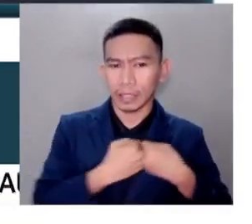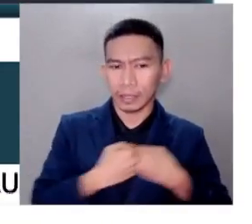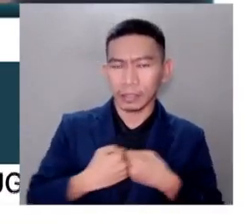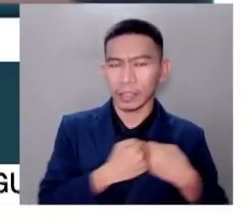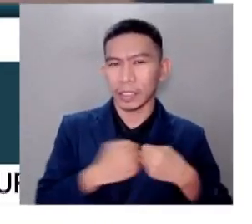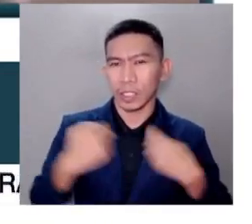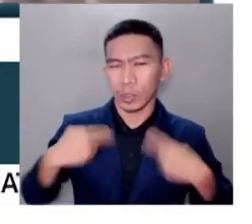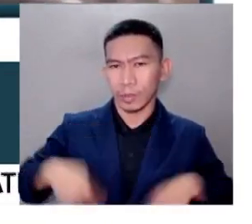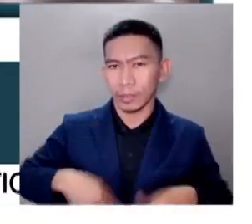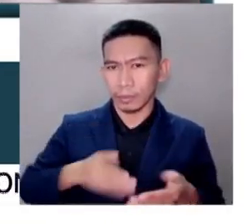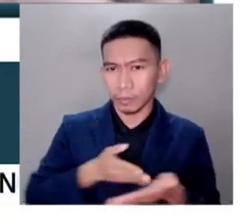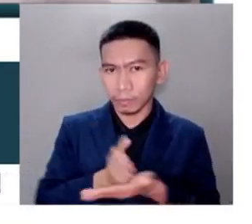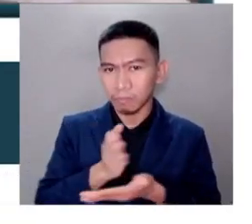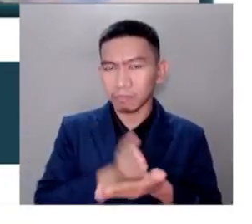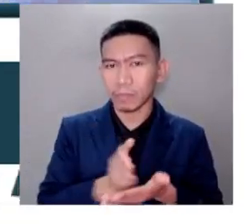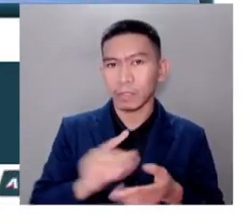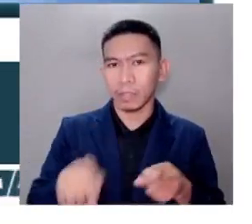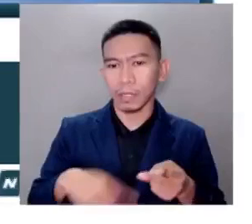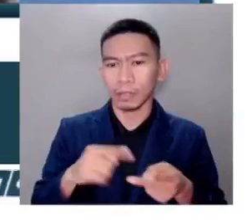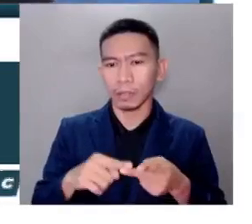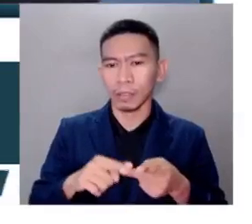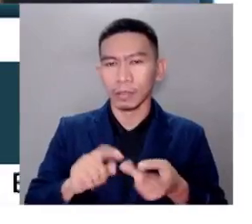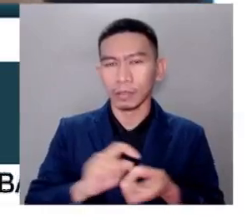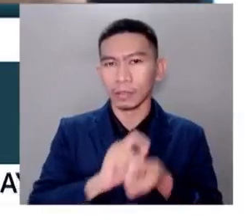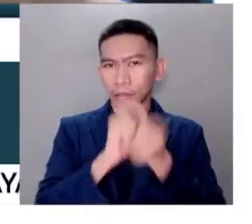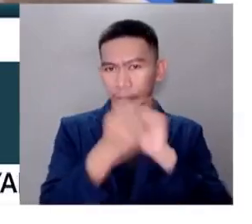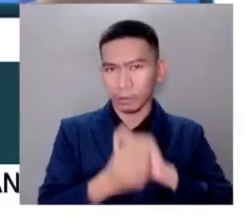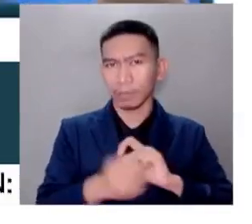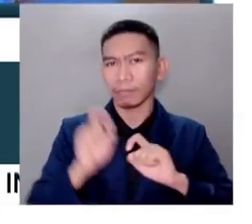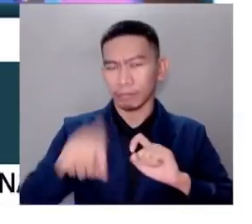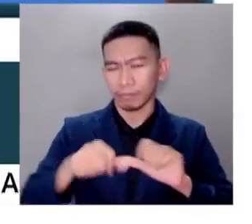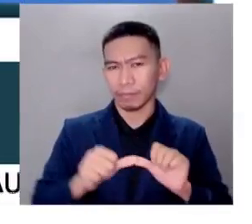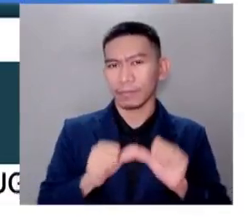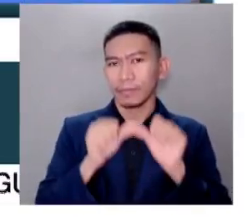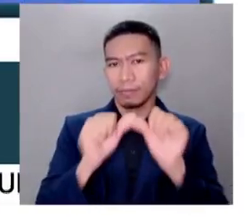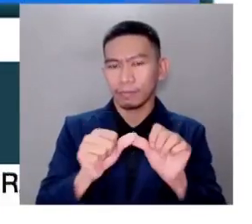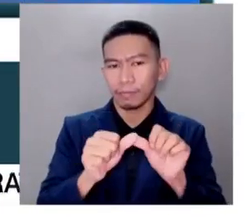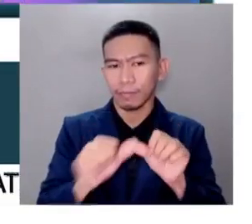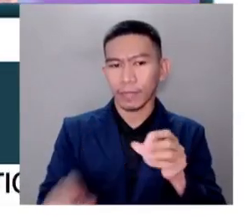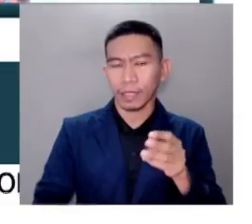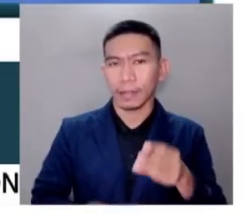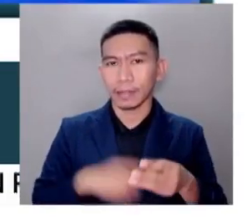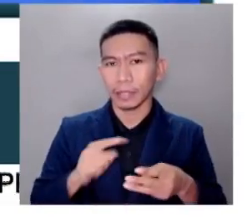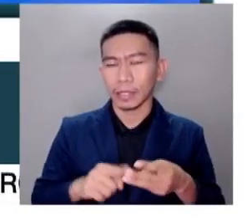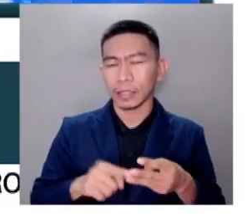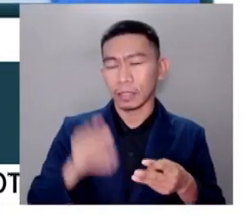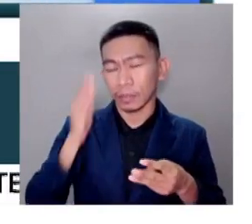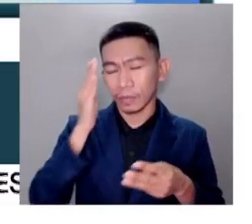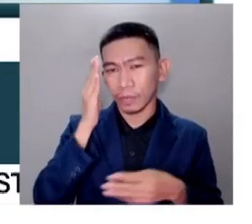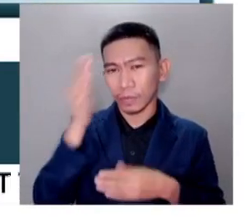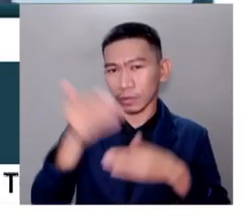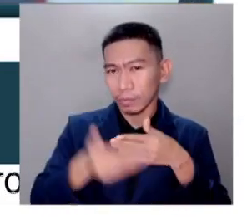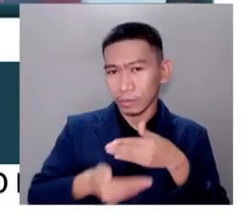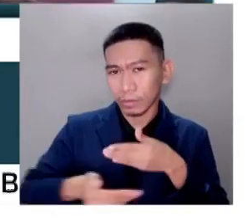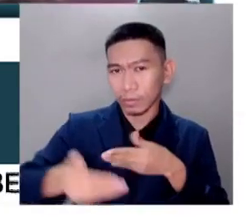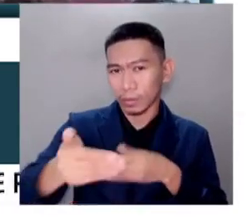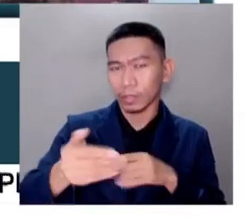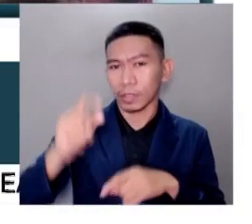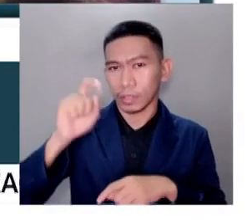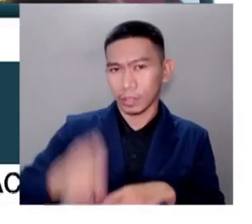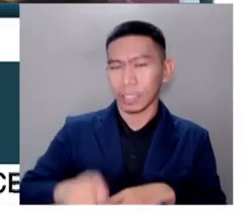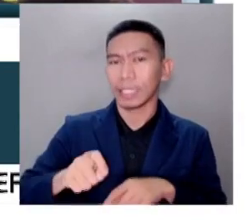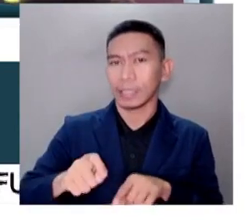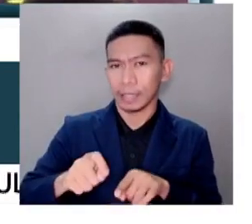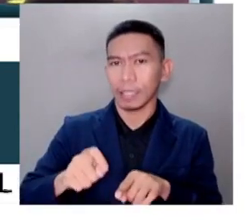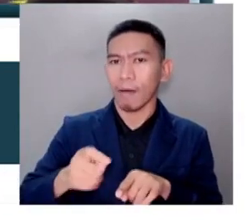rights reforms will be ongoing. And the future needs to ensure